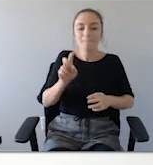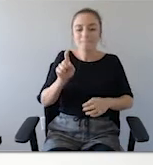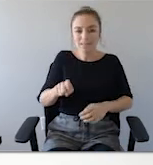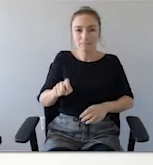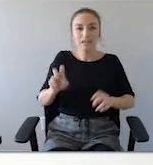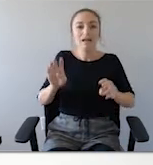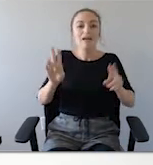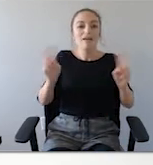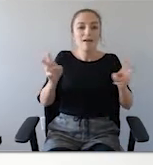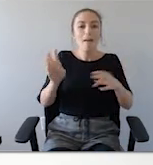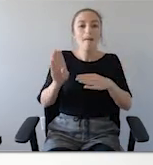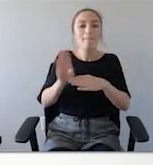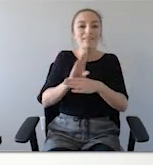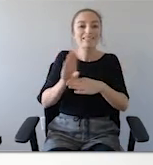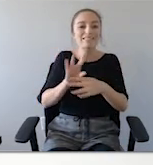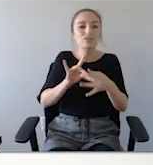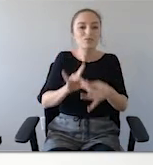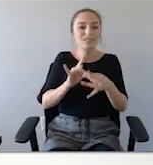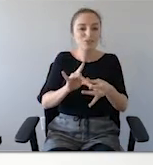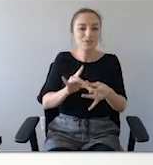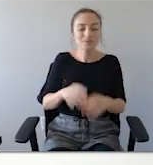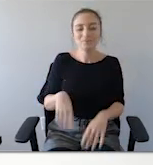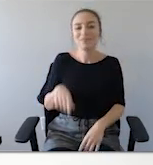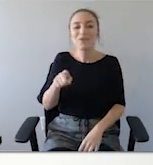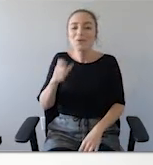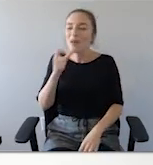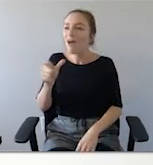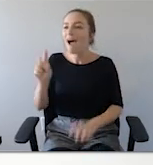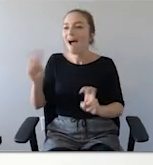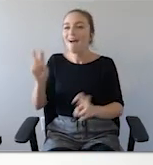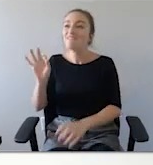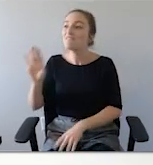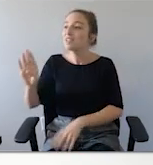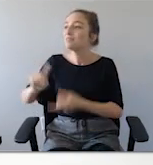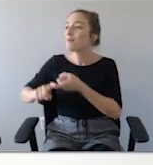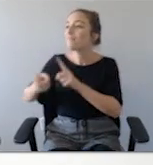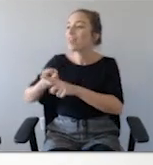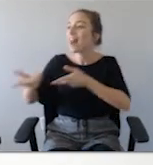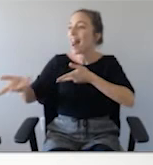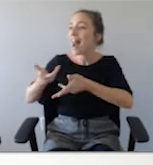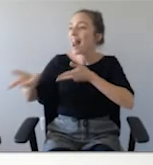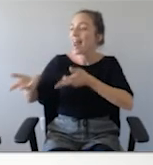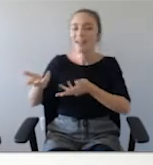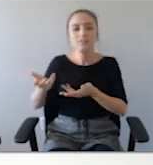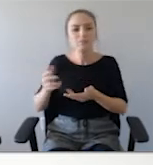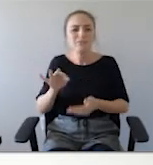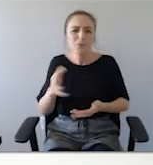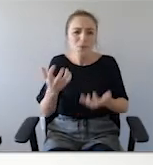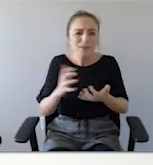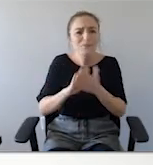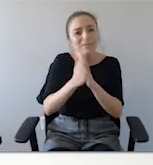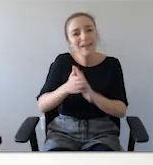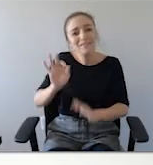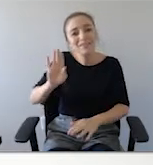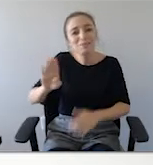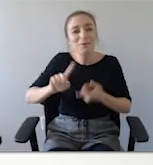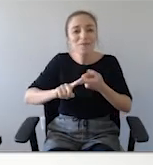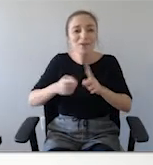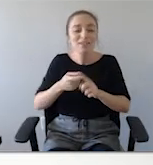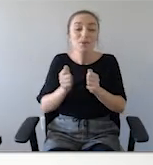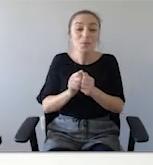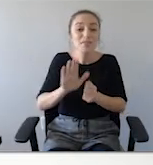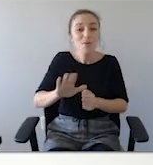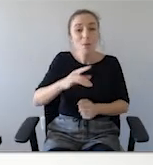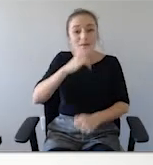friends. That's not, if you want to be Facebook friends with your child's teacher, you can, but you have to look